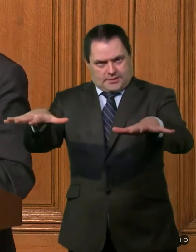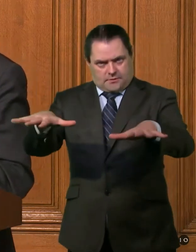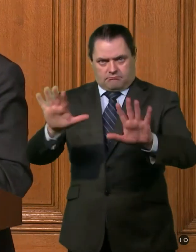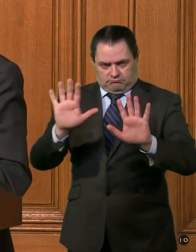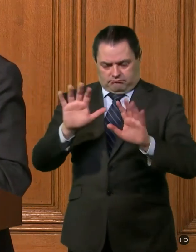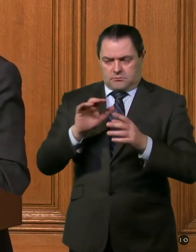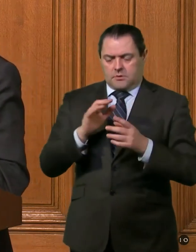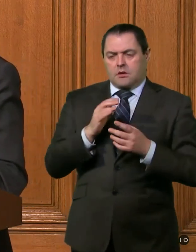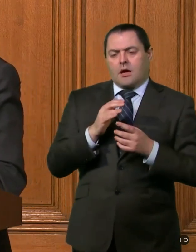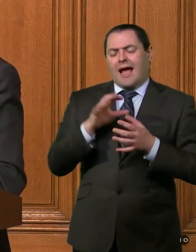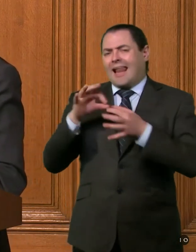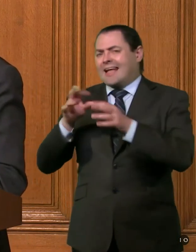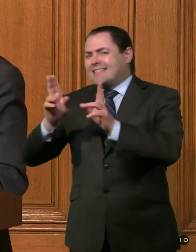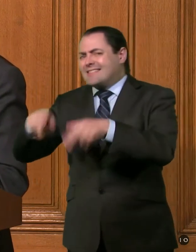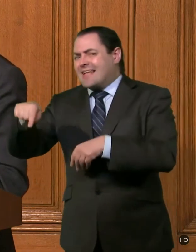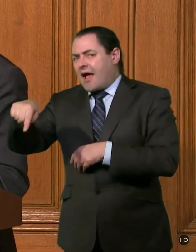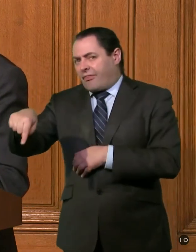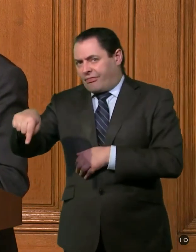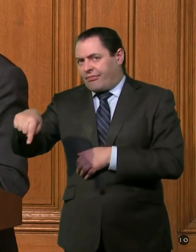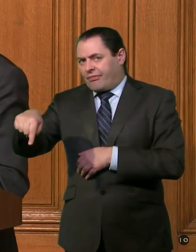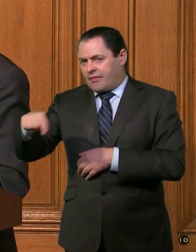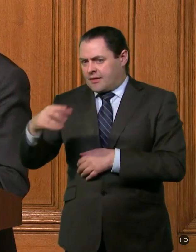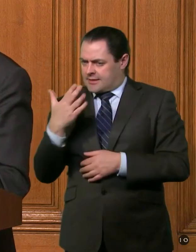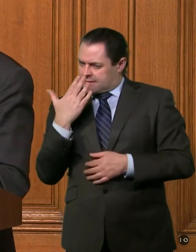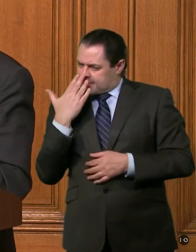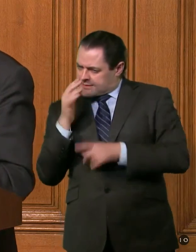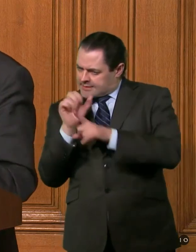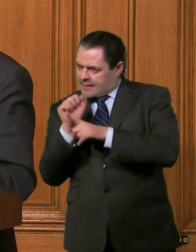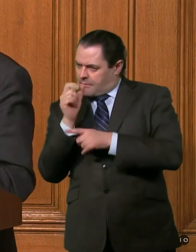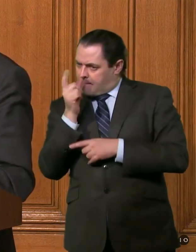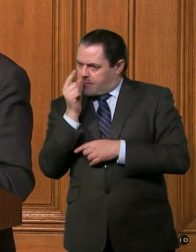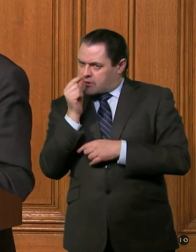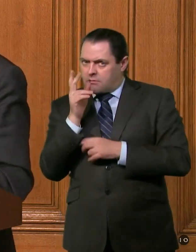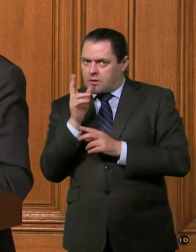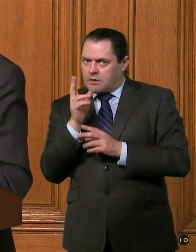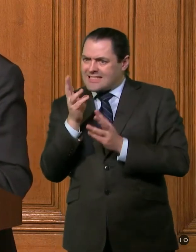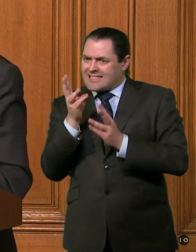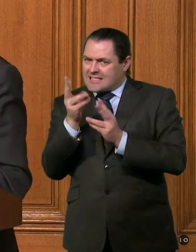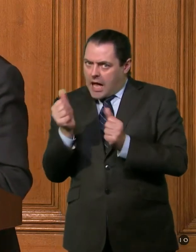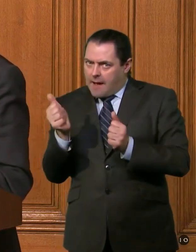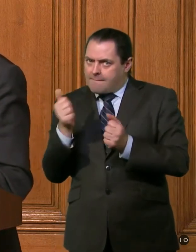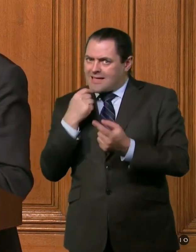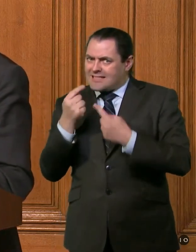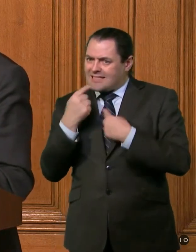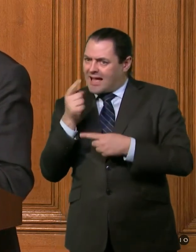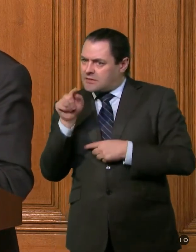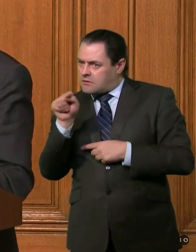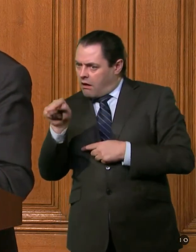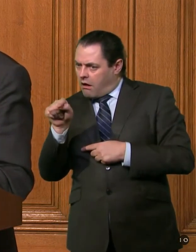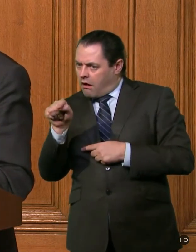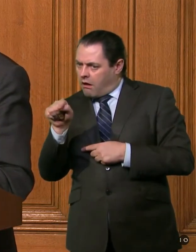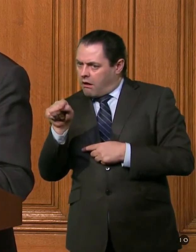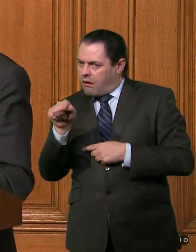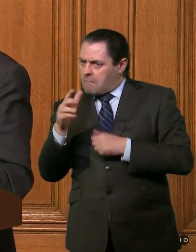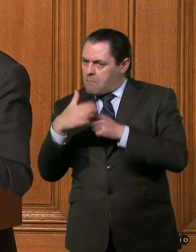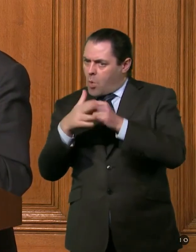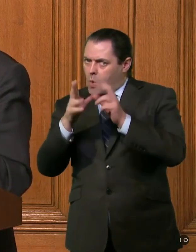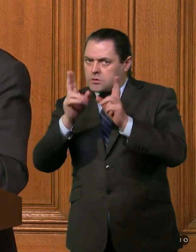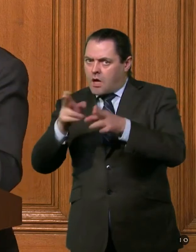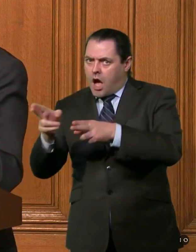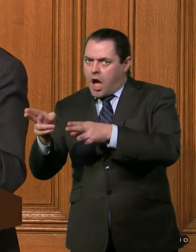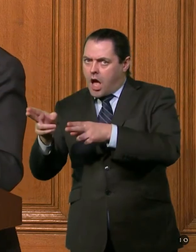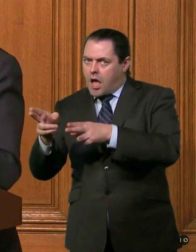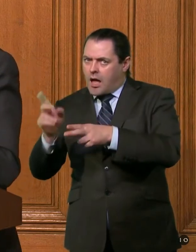signal of an increased mortality from certain data sets with quite a lot of uncertainty around it. And what I described was that if you